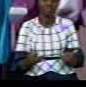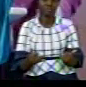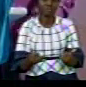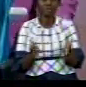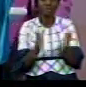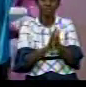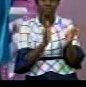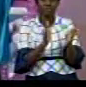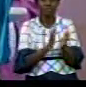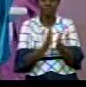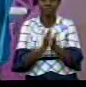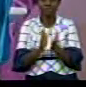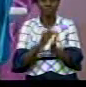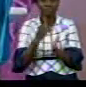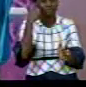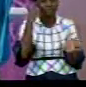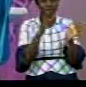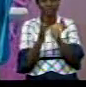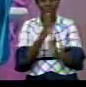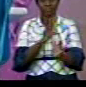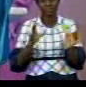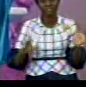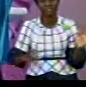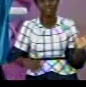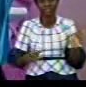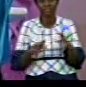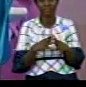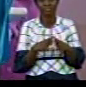together for jesus christ